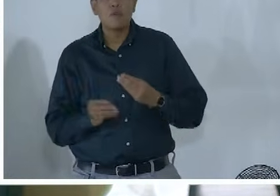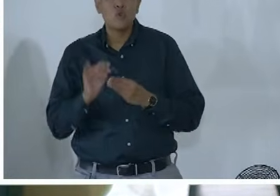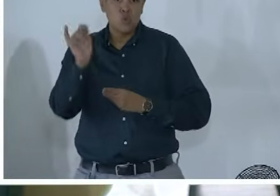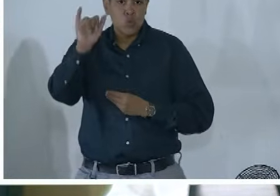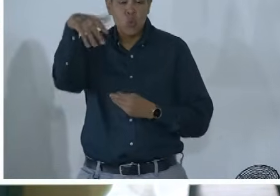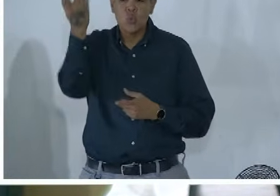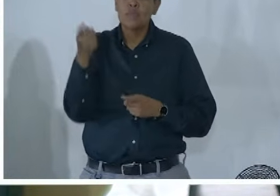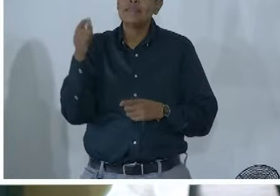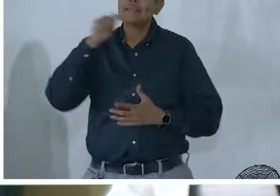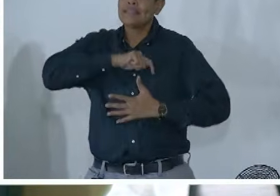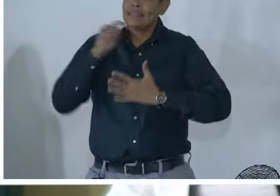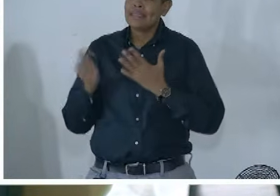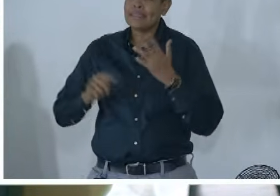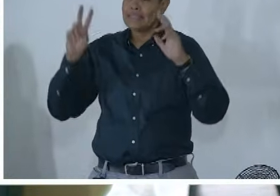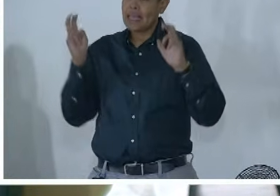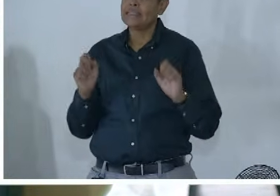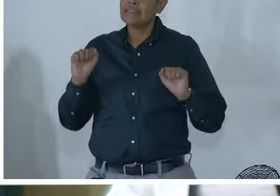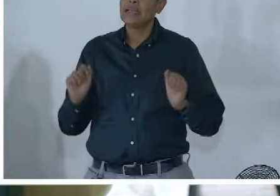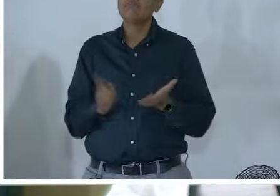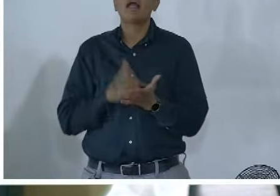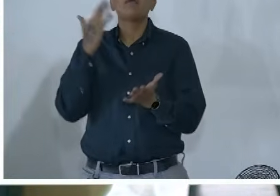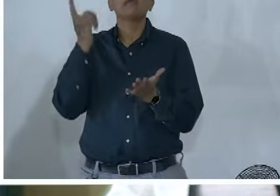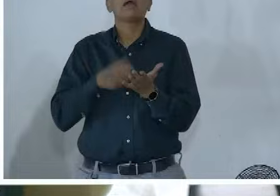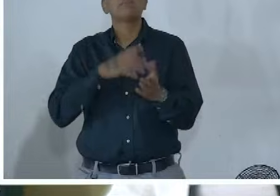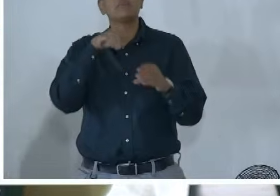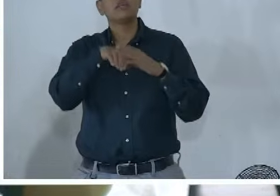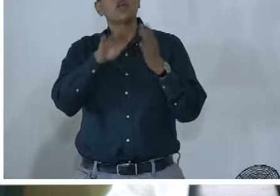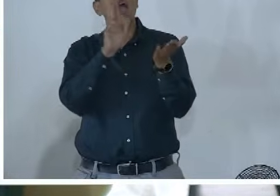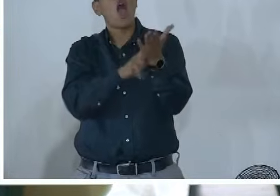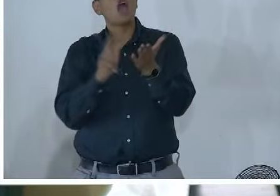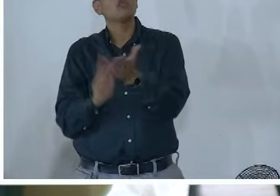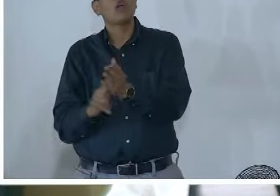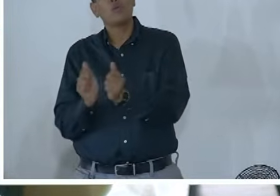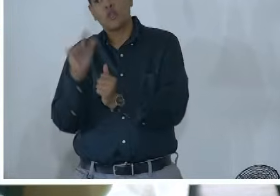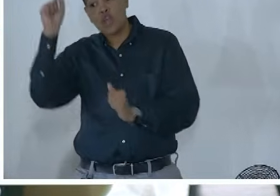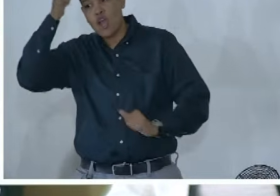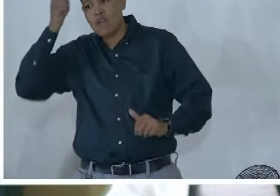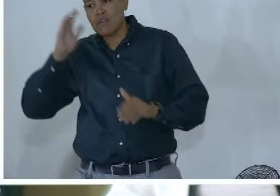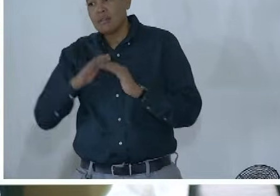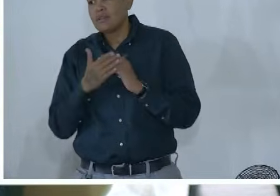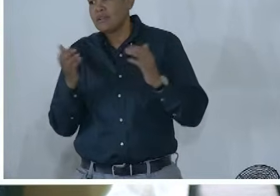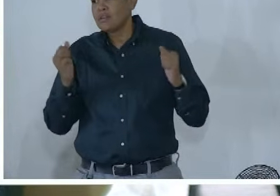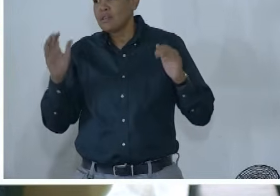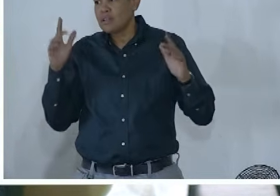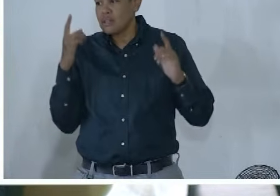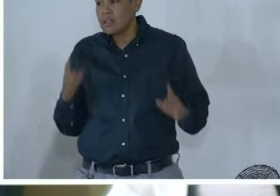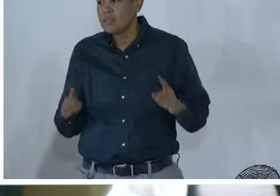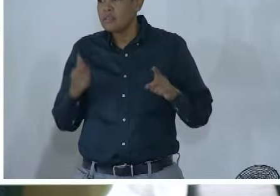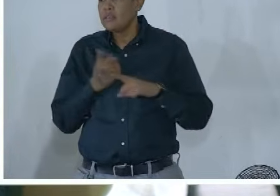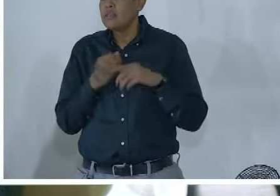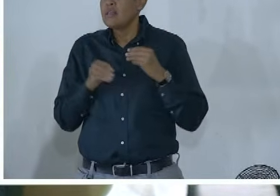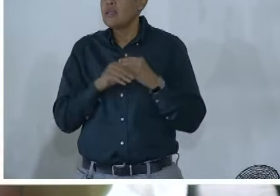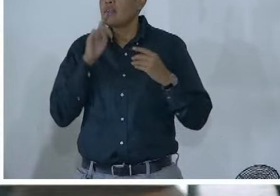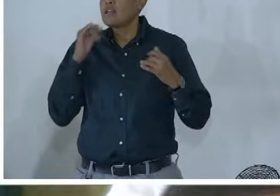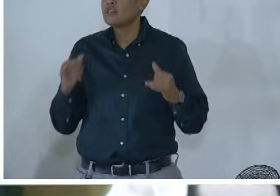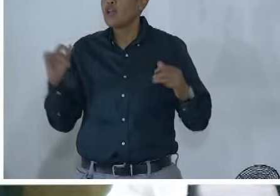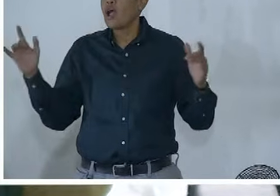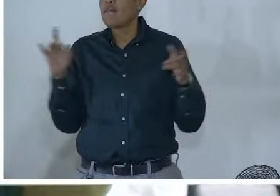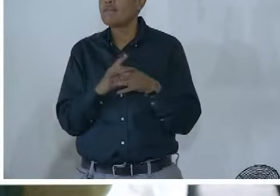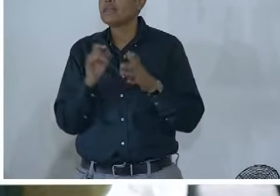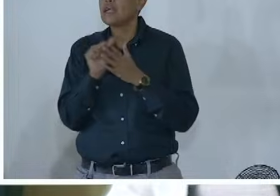whereas these entities may from time to time enter into contracts with the government of Jamaica and its